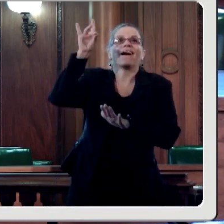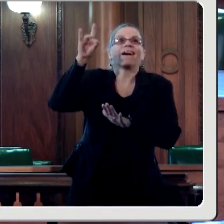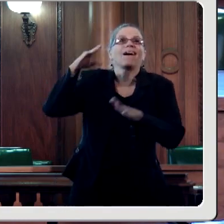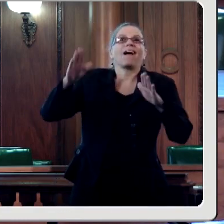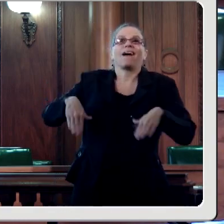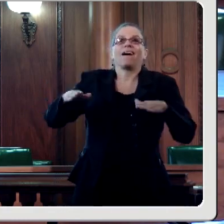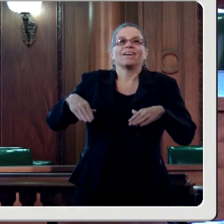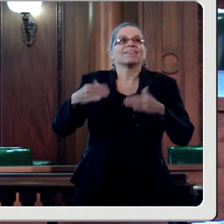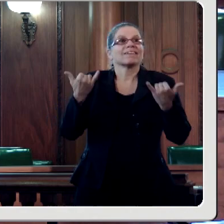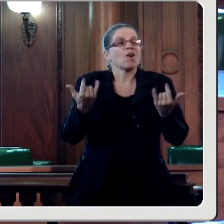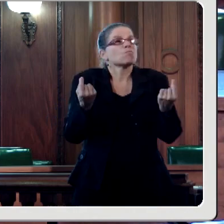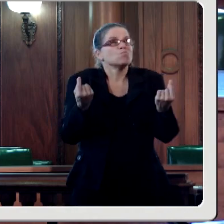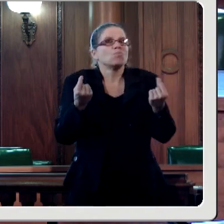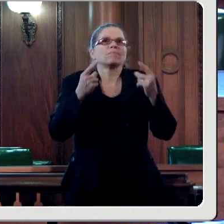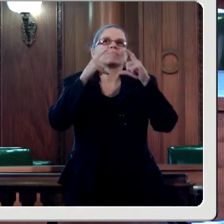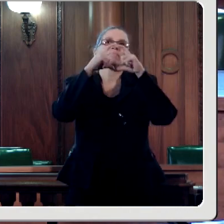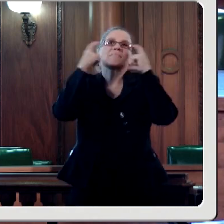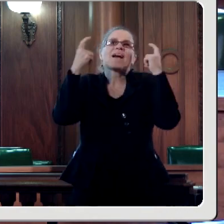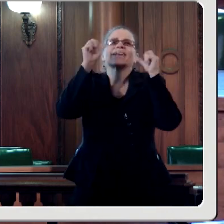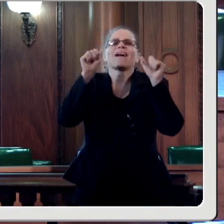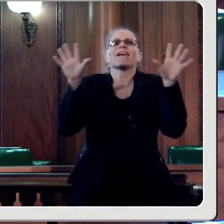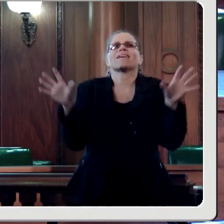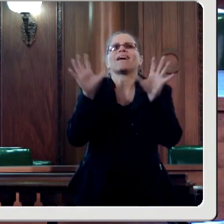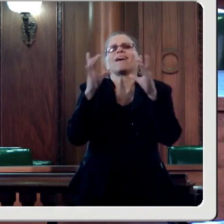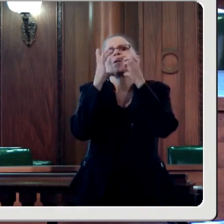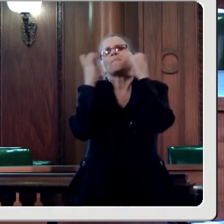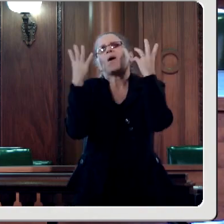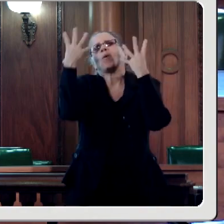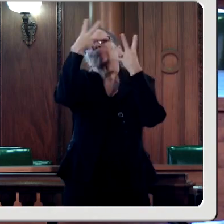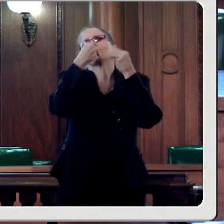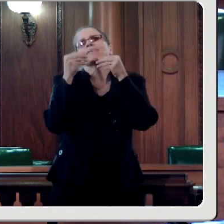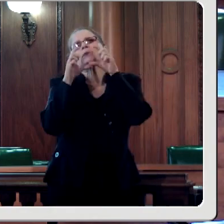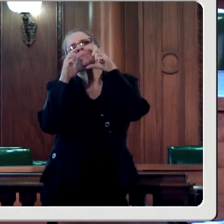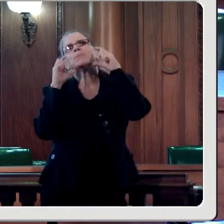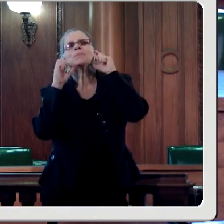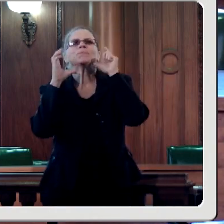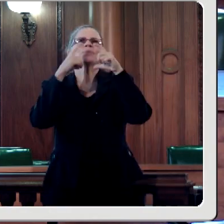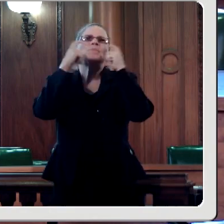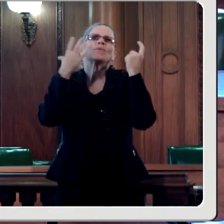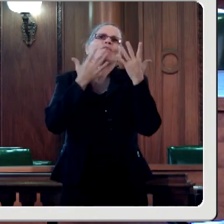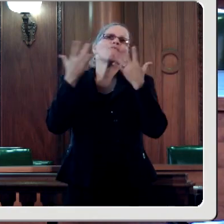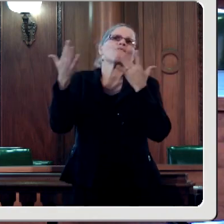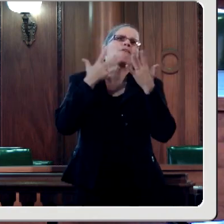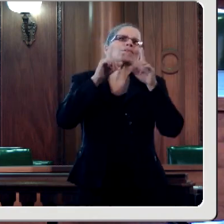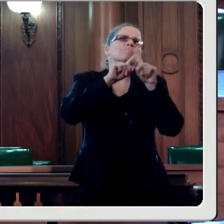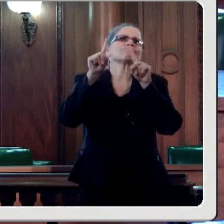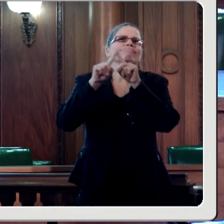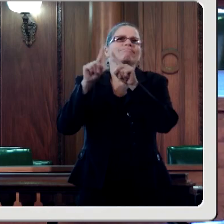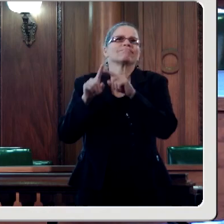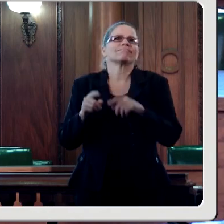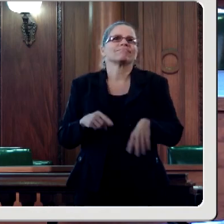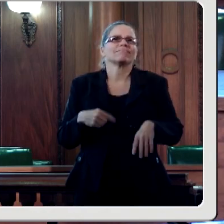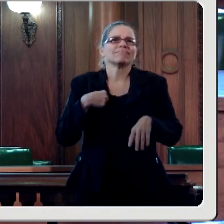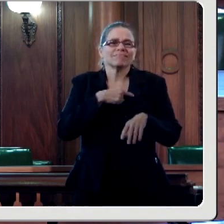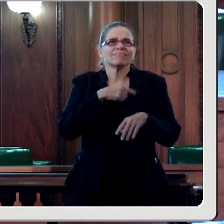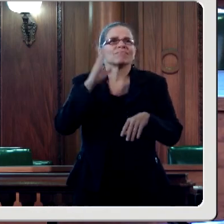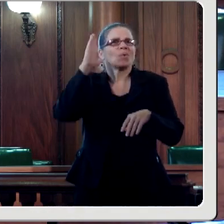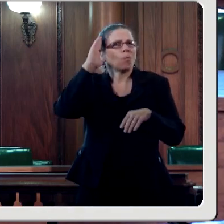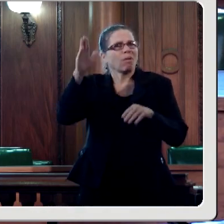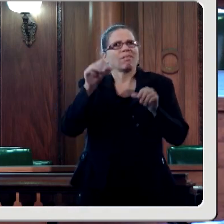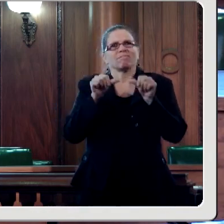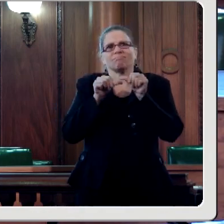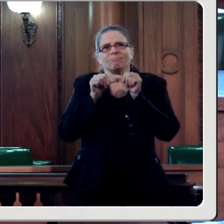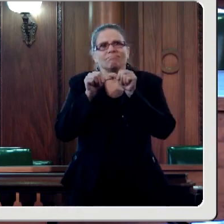meantime, as far as the city, we will continue to put out services to the best of our ability. I'm very proud